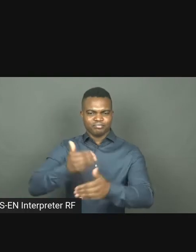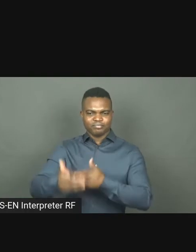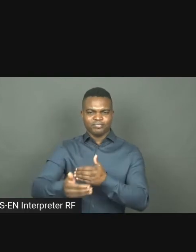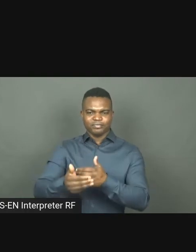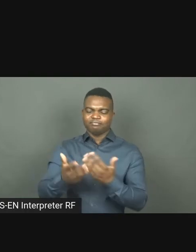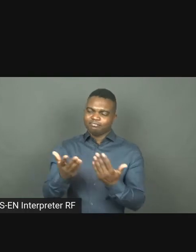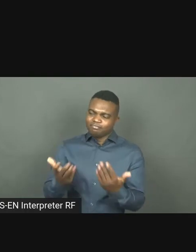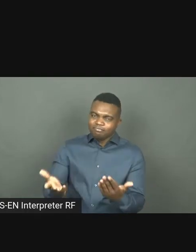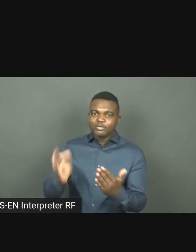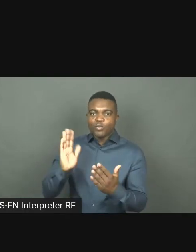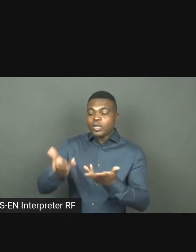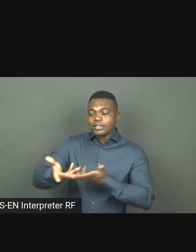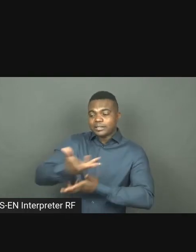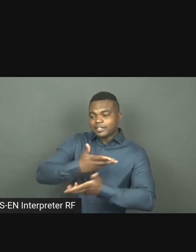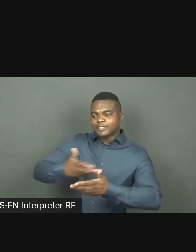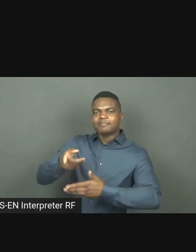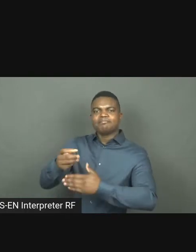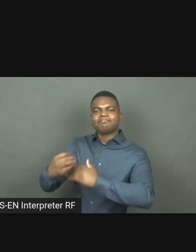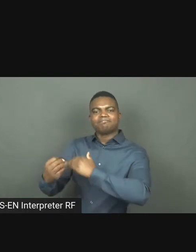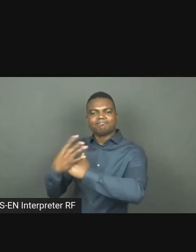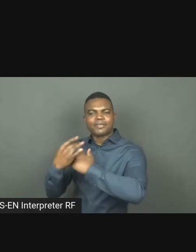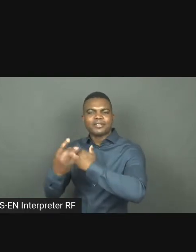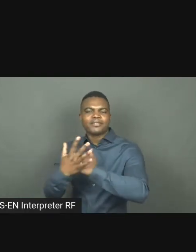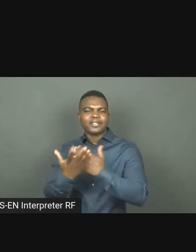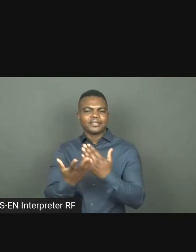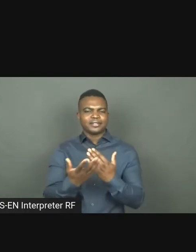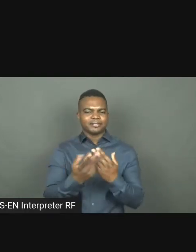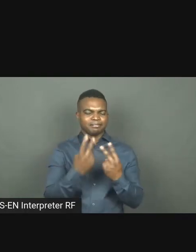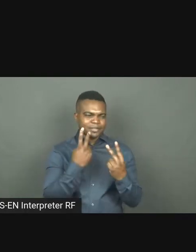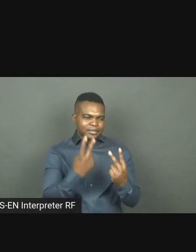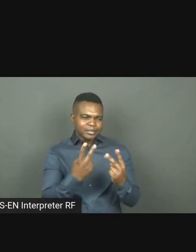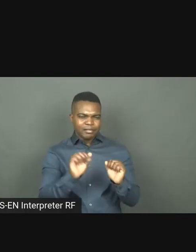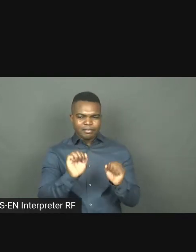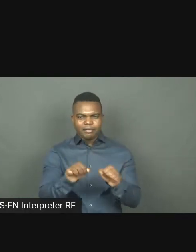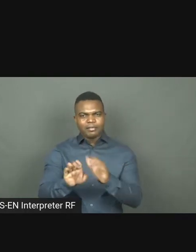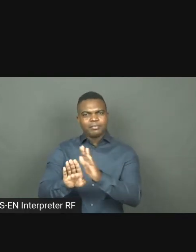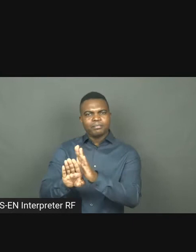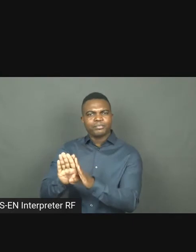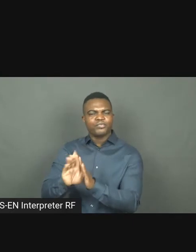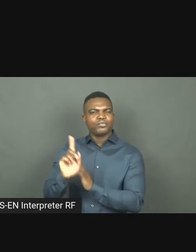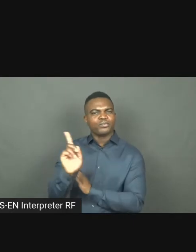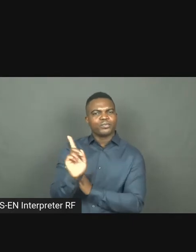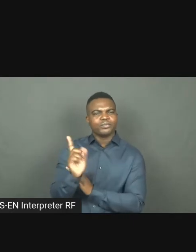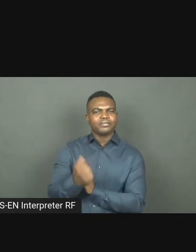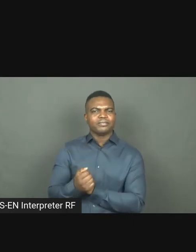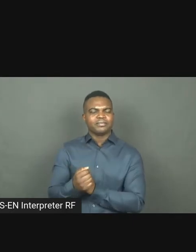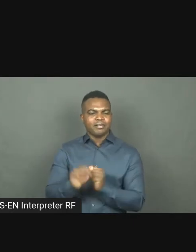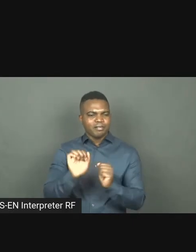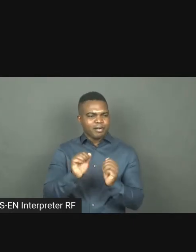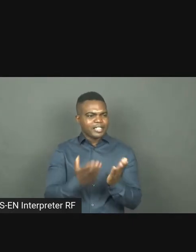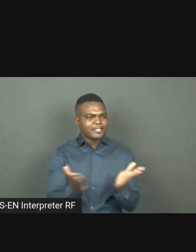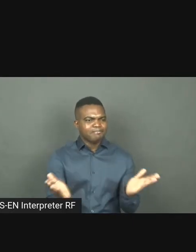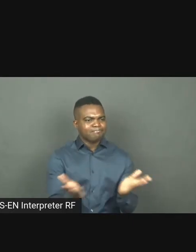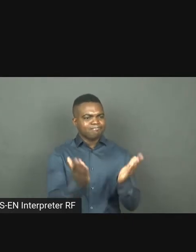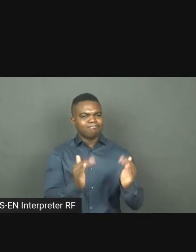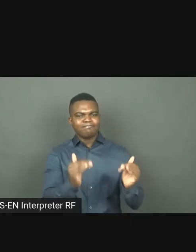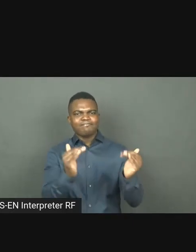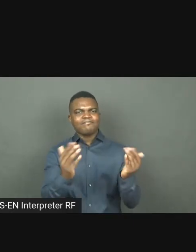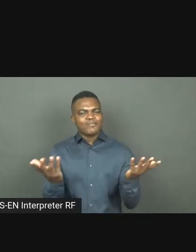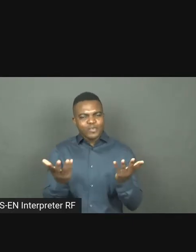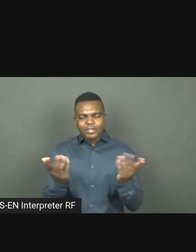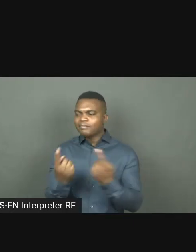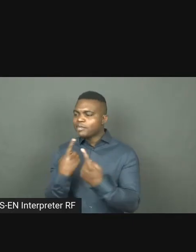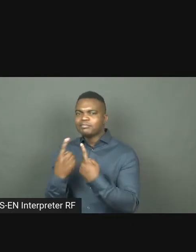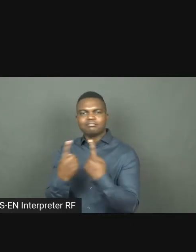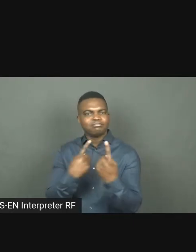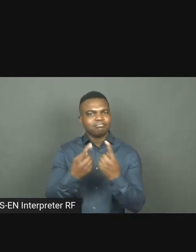The verification process identifies the strengths and weaknesses of how an organisation works with and for communities and people affected by